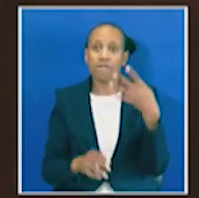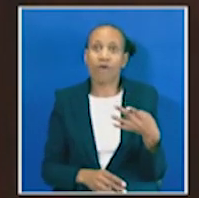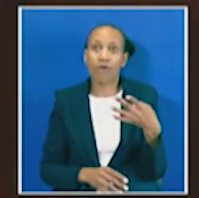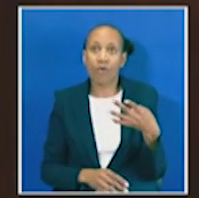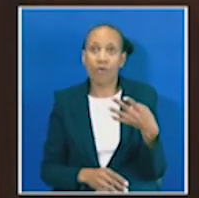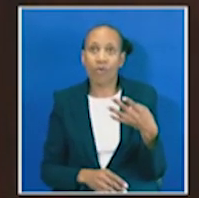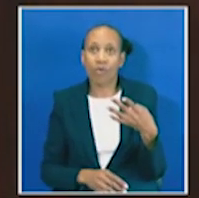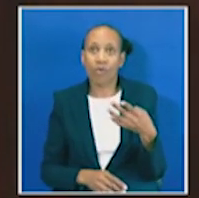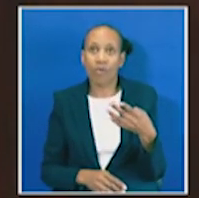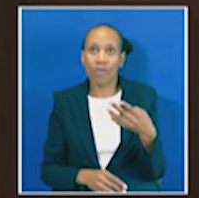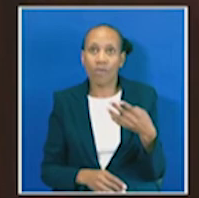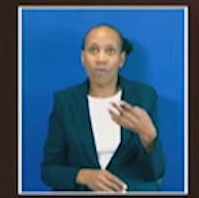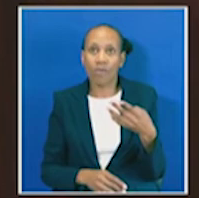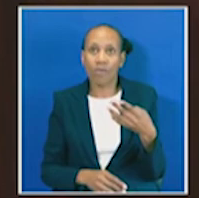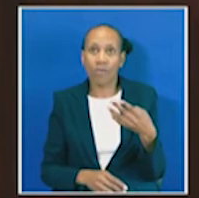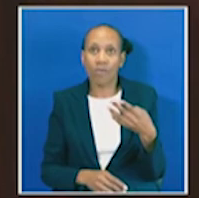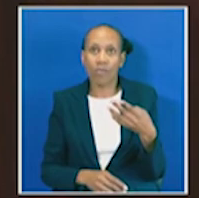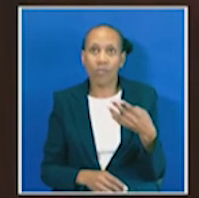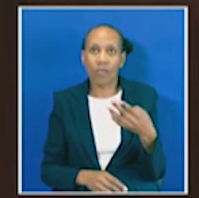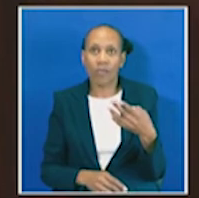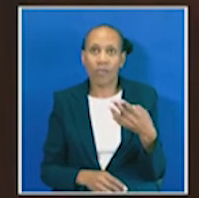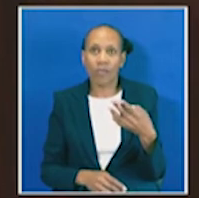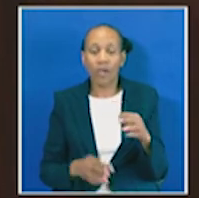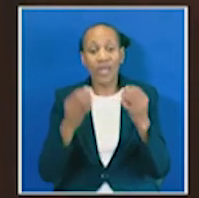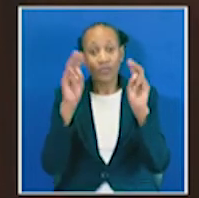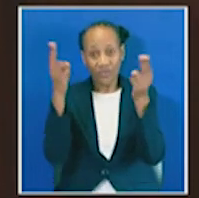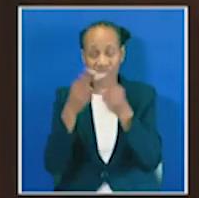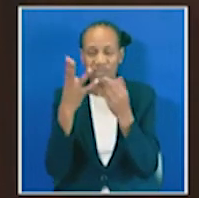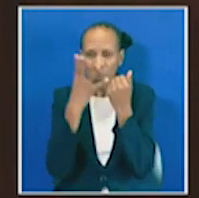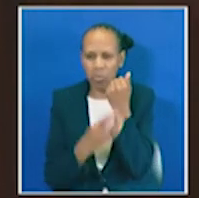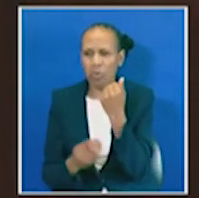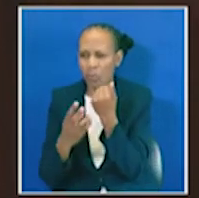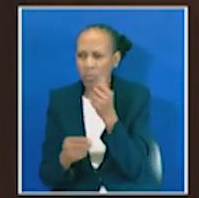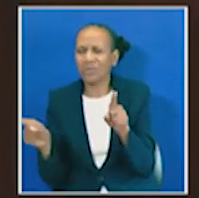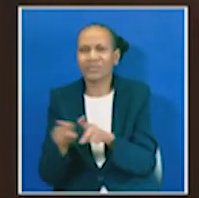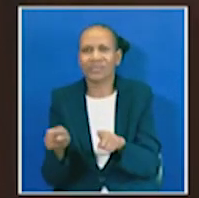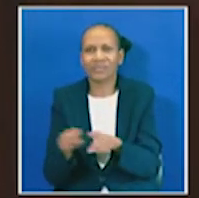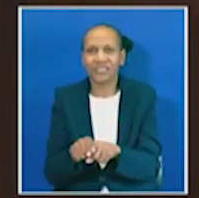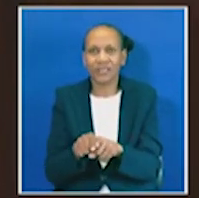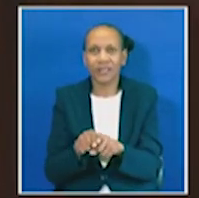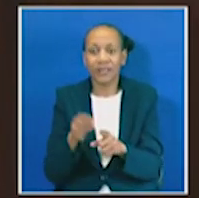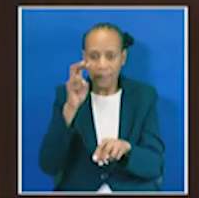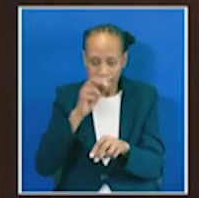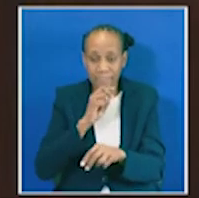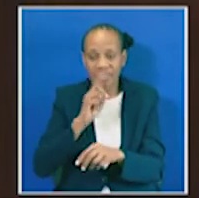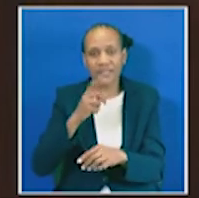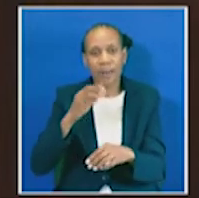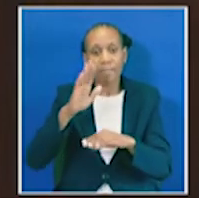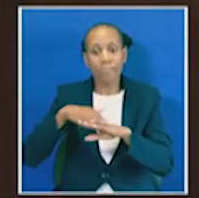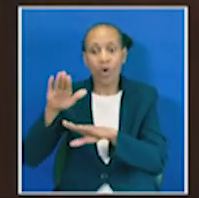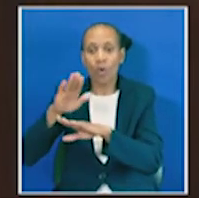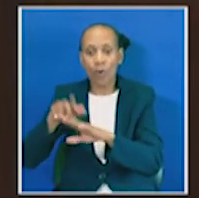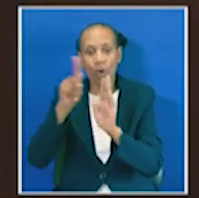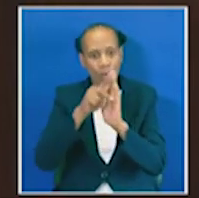rate remains poor. It is improved, but it remains poor, which suggests that additional academic programs